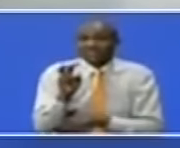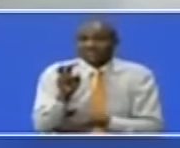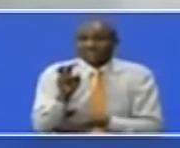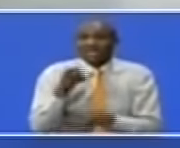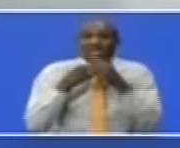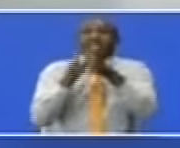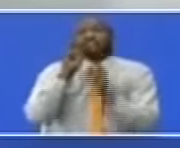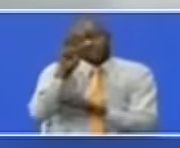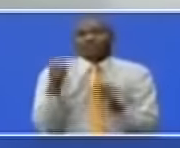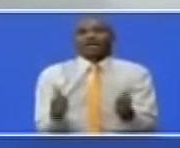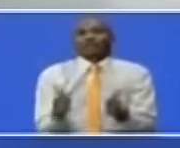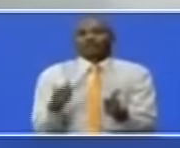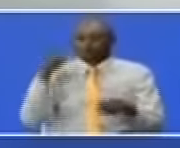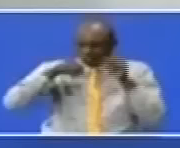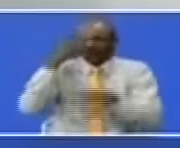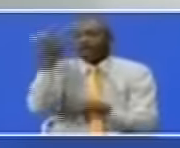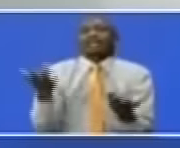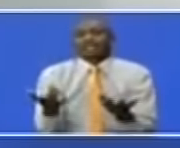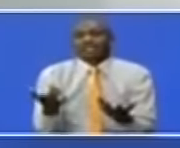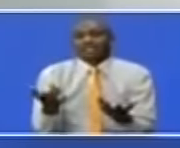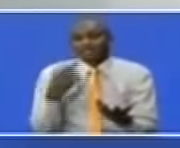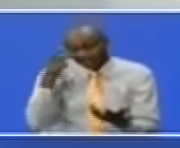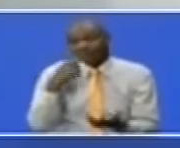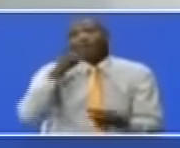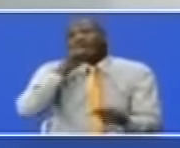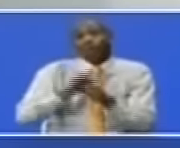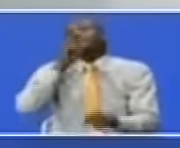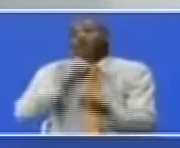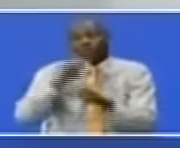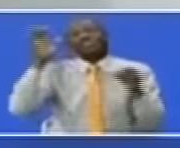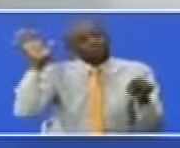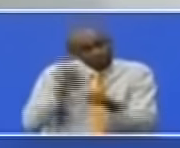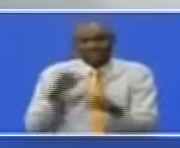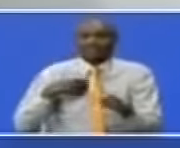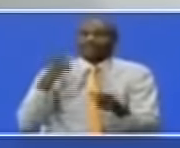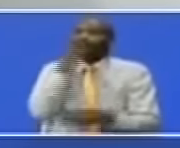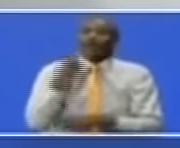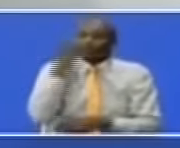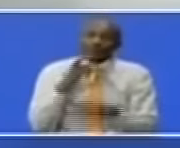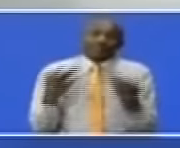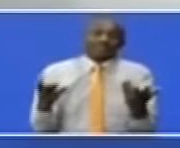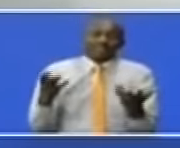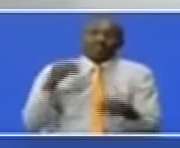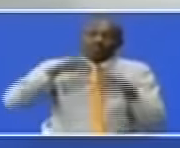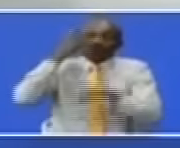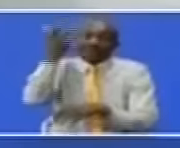our leaders. They haven't delivered it on the promises that they gave us. And we've seen a lot of other